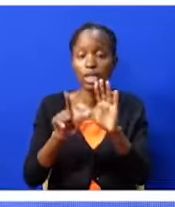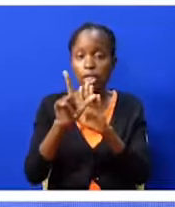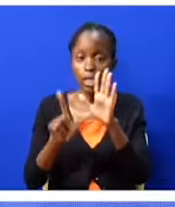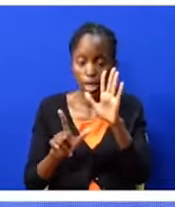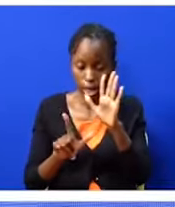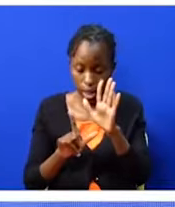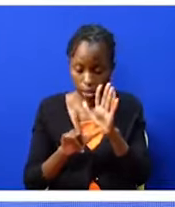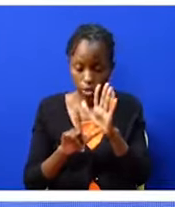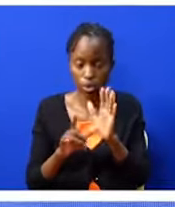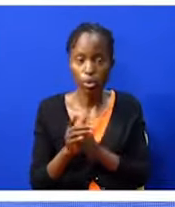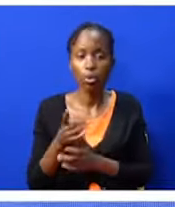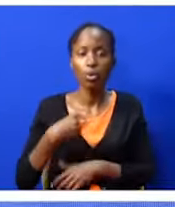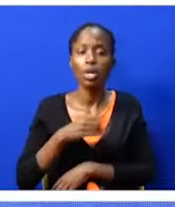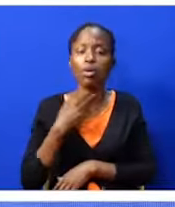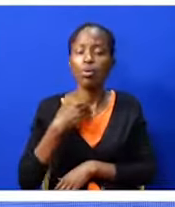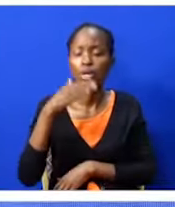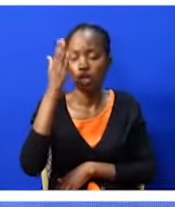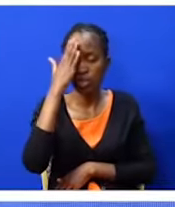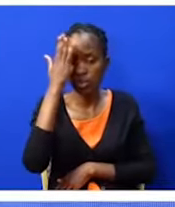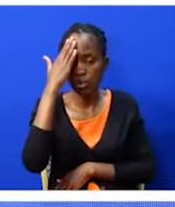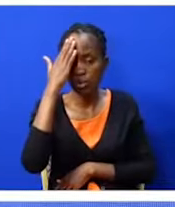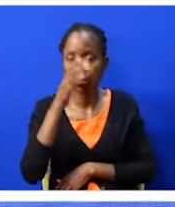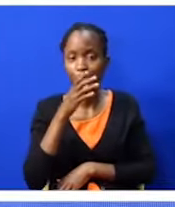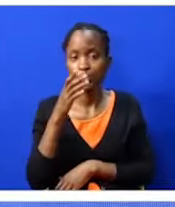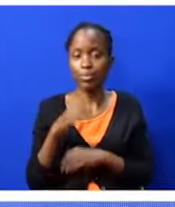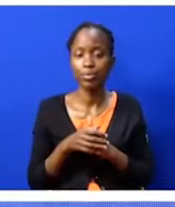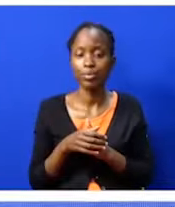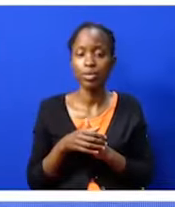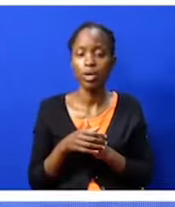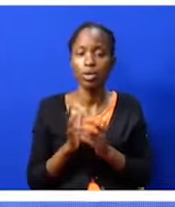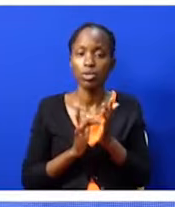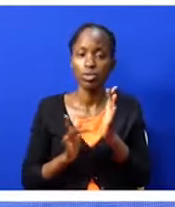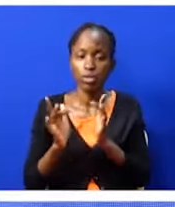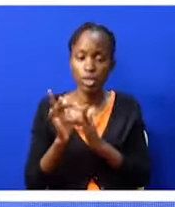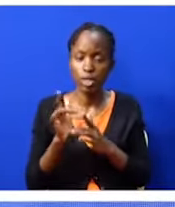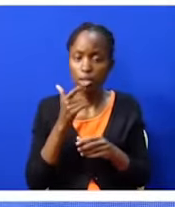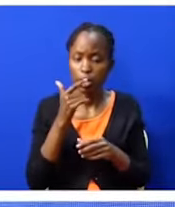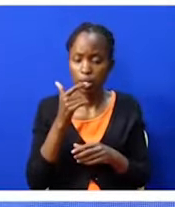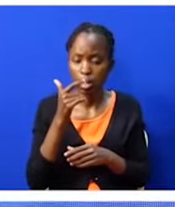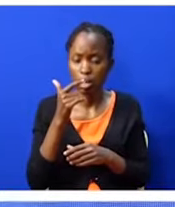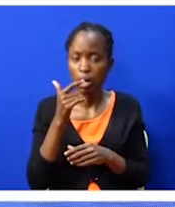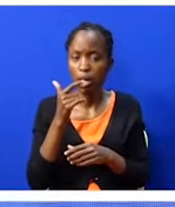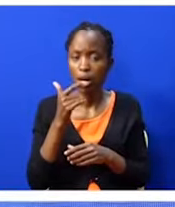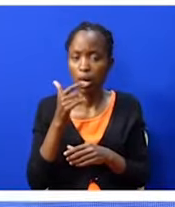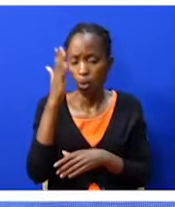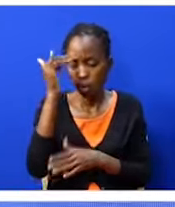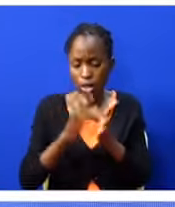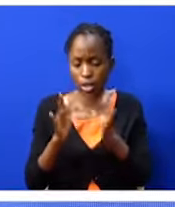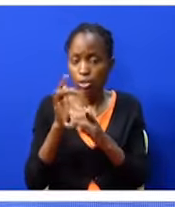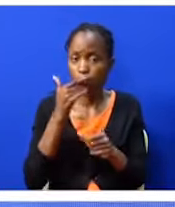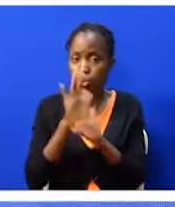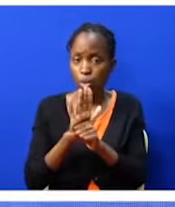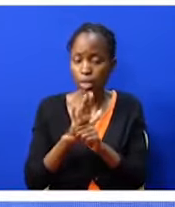lesson today, we want to know why exactly did Jesus promise the Holy Spirit to the